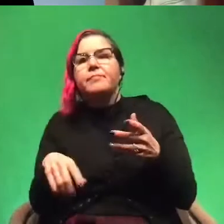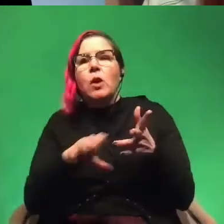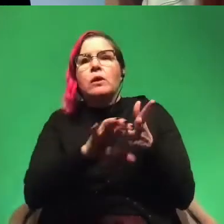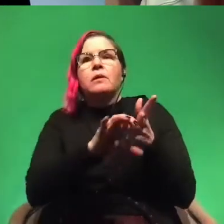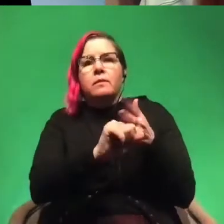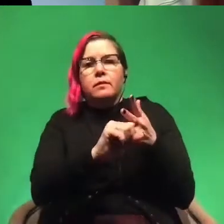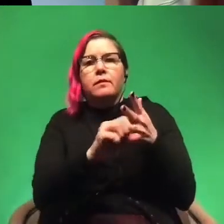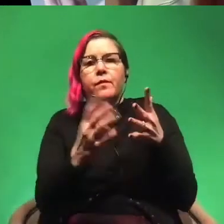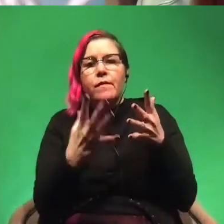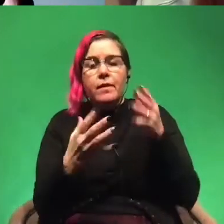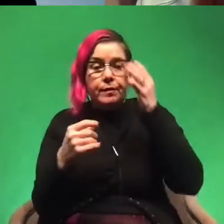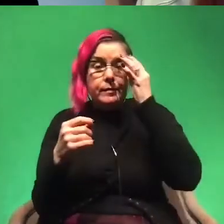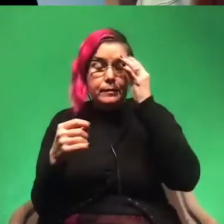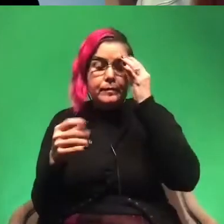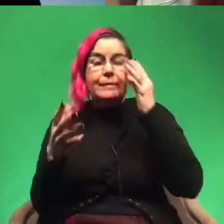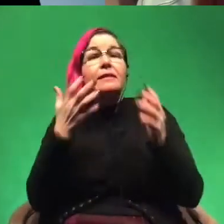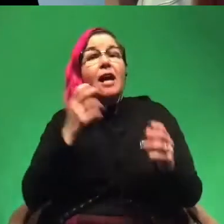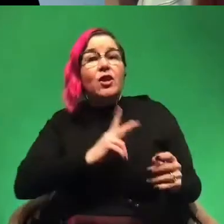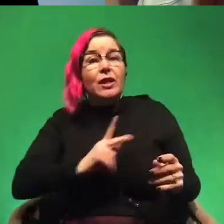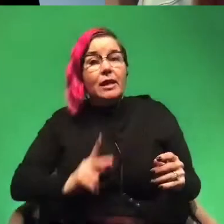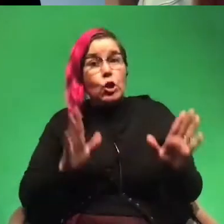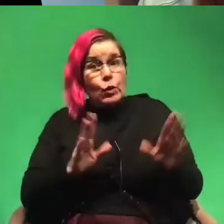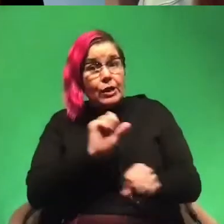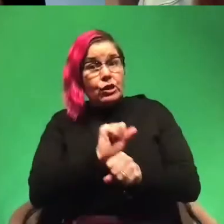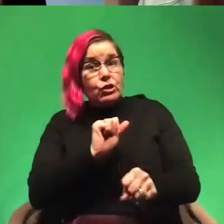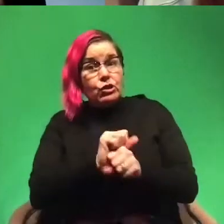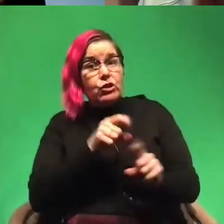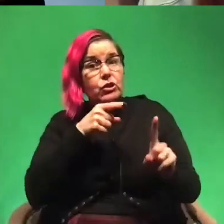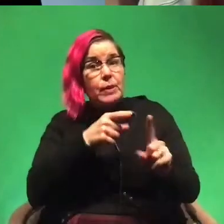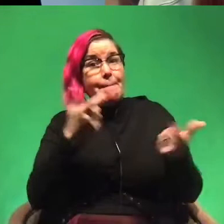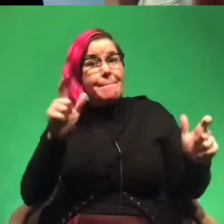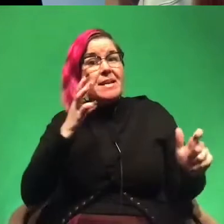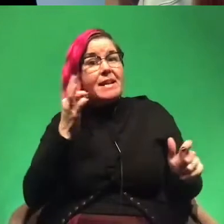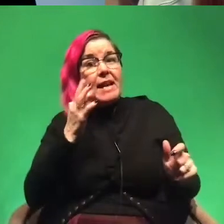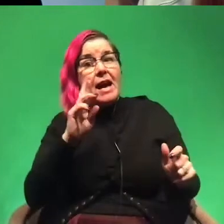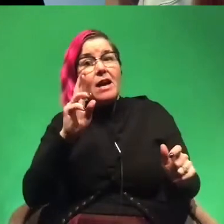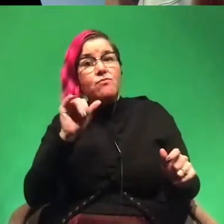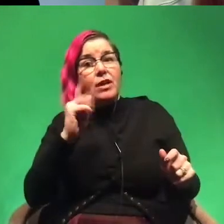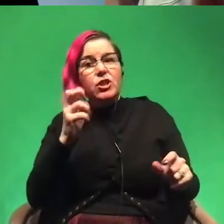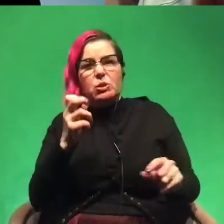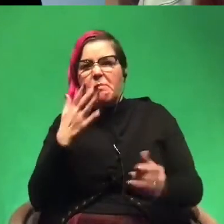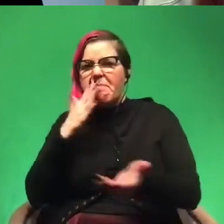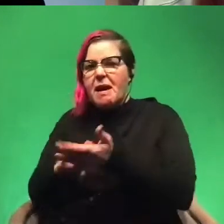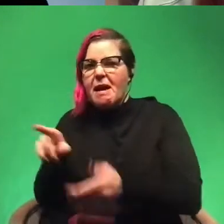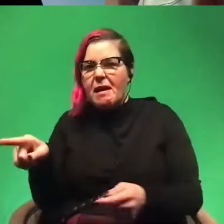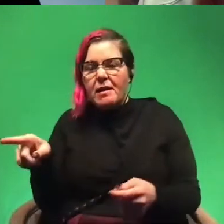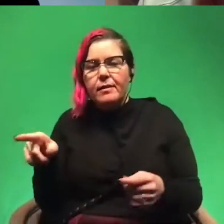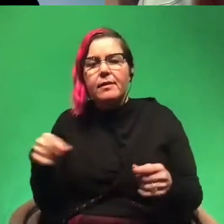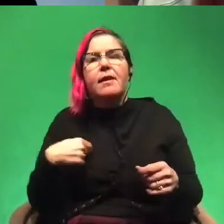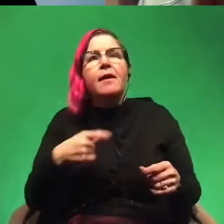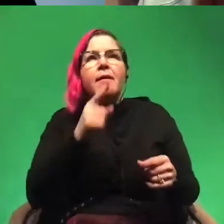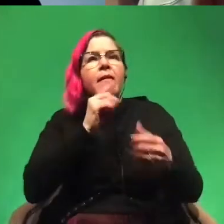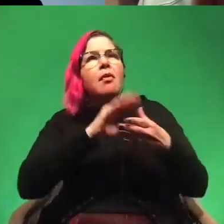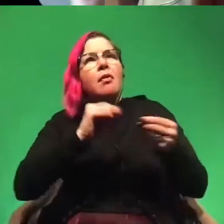and interacting on this. But Tiger King did a really great job of vilifying Big Cat Rescue. And, you know, I'm not going to monologue at all on any of,